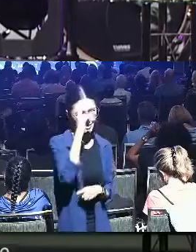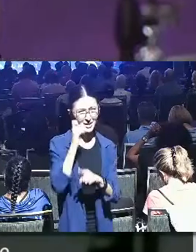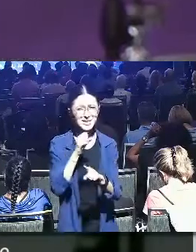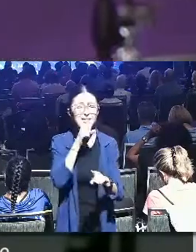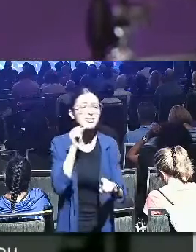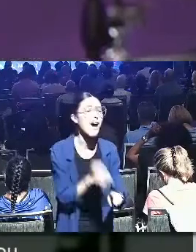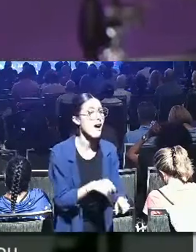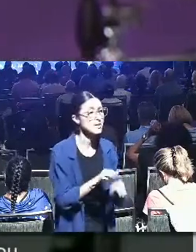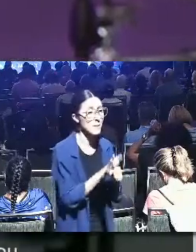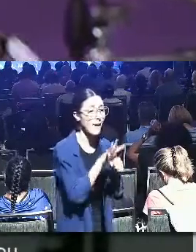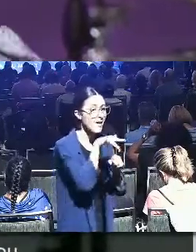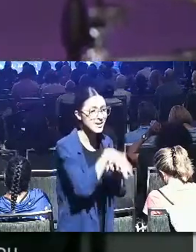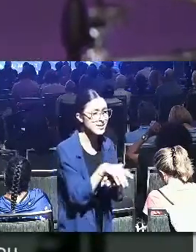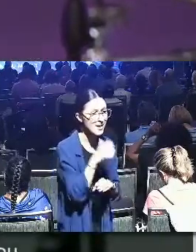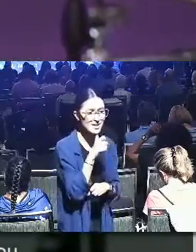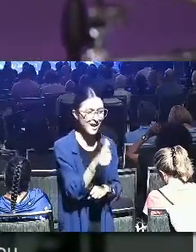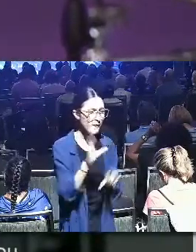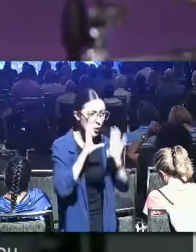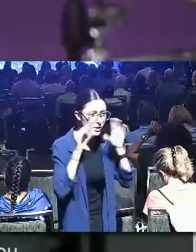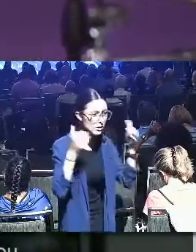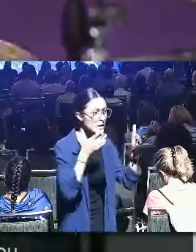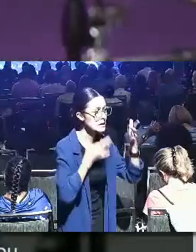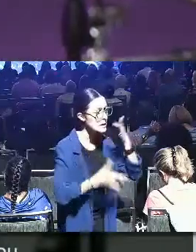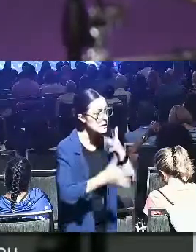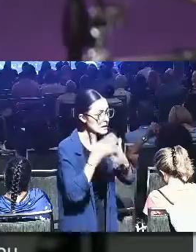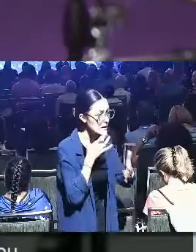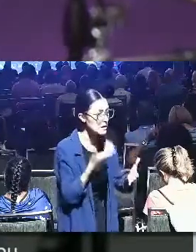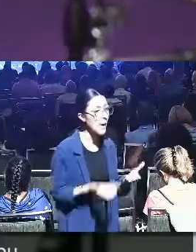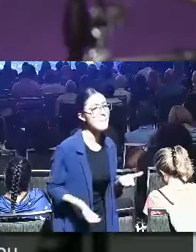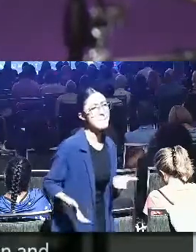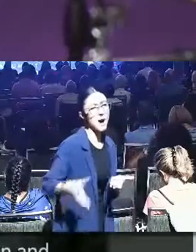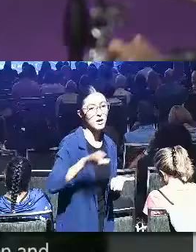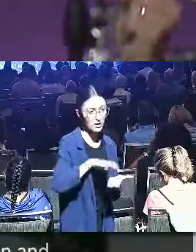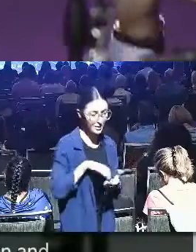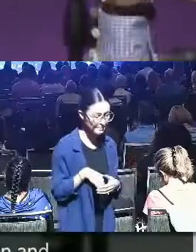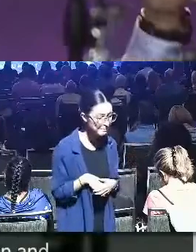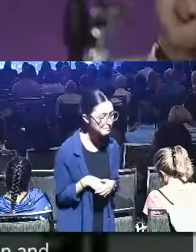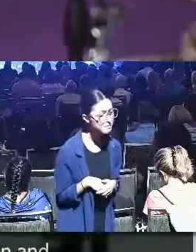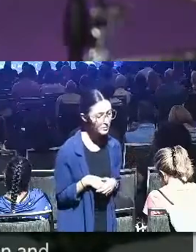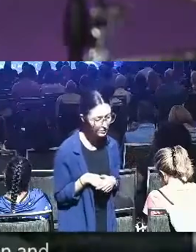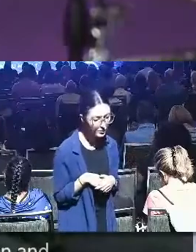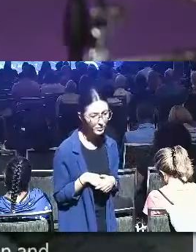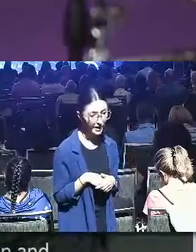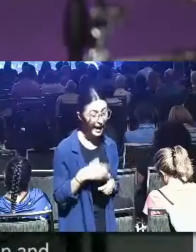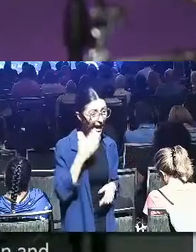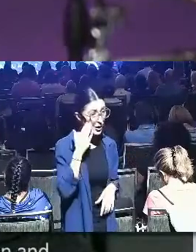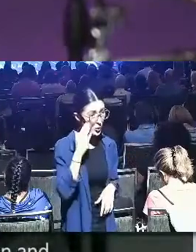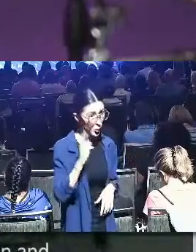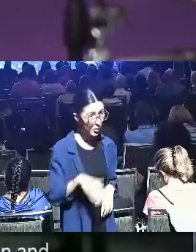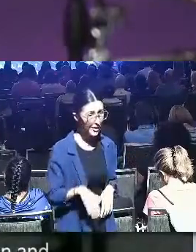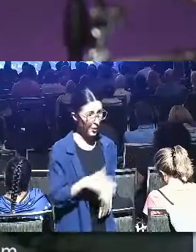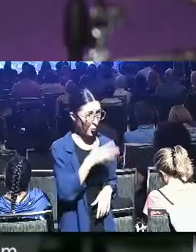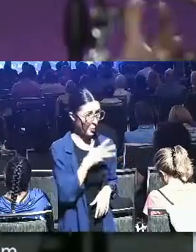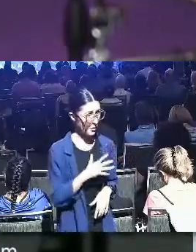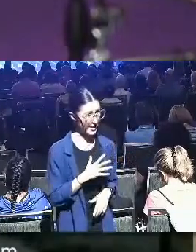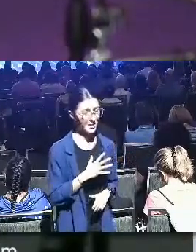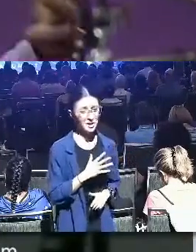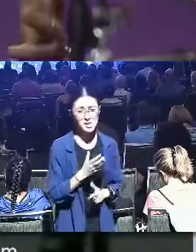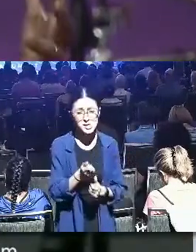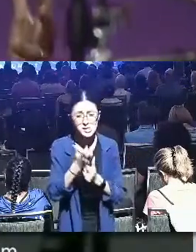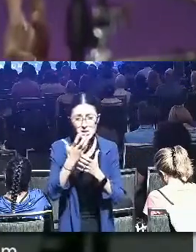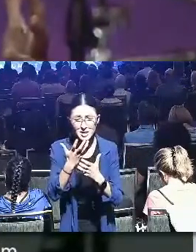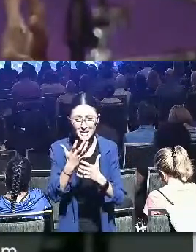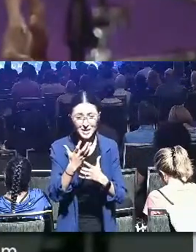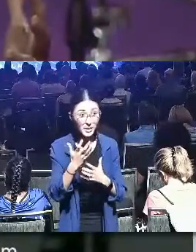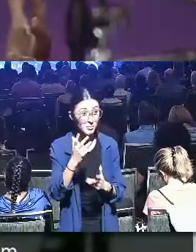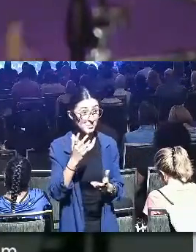is the best that I have. I'm going to break it open, and I'm going to pour it on Jesus, and people are going to think I'm crazy, but I want to think like